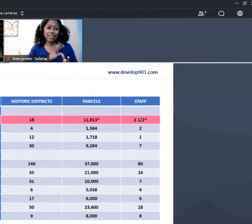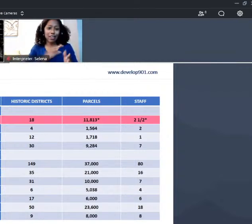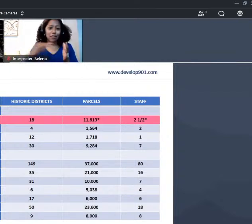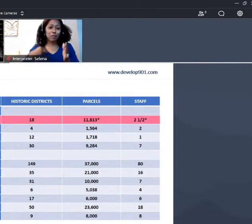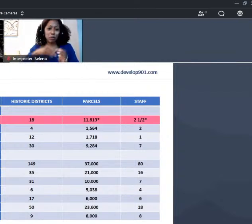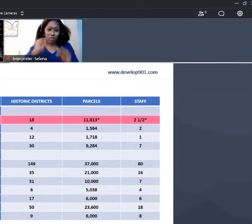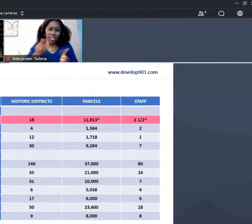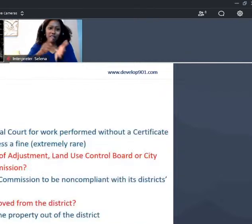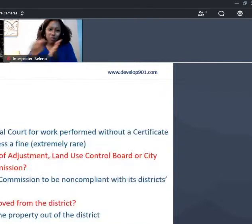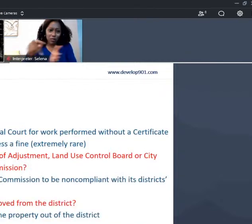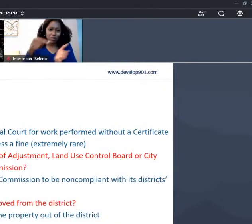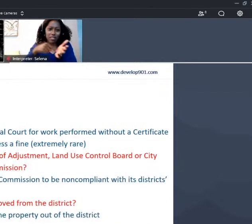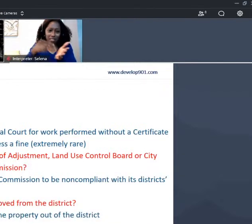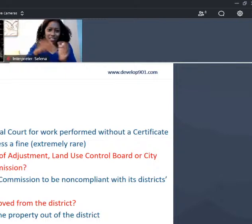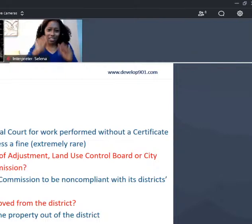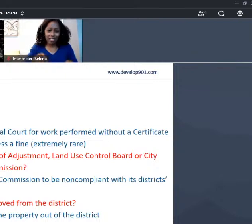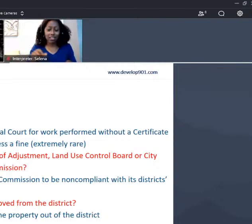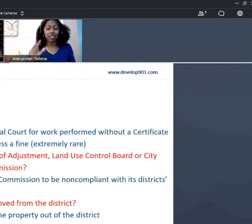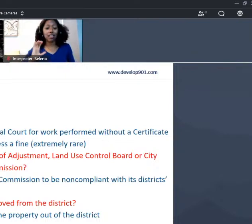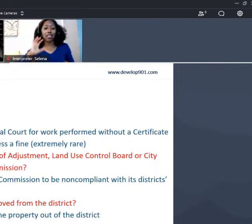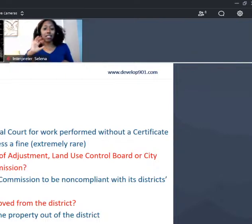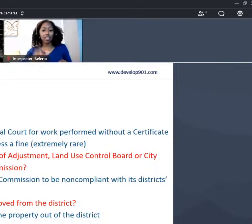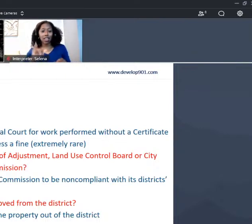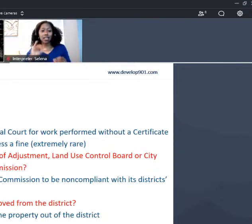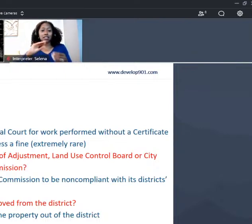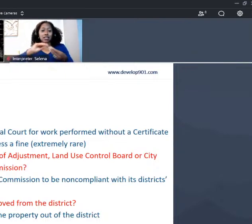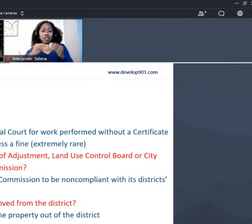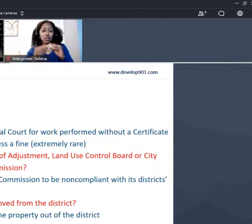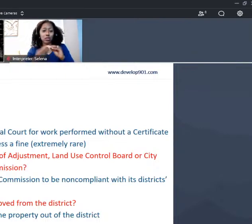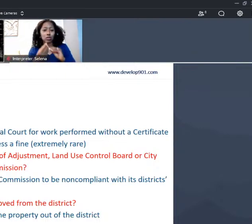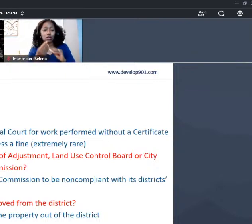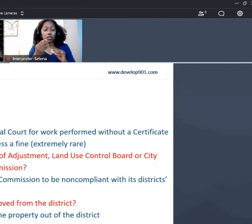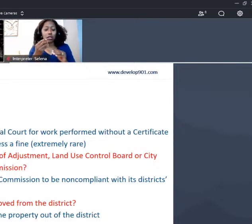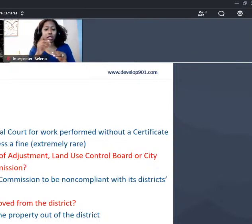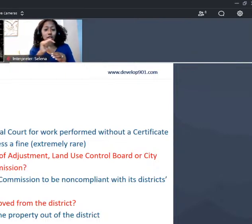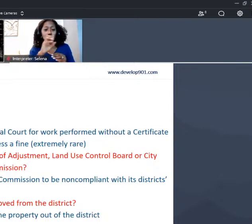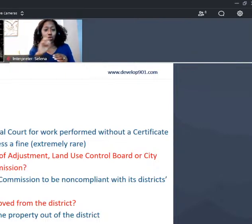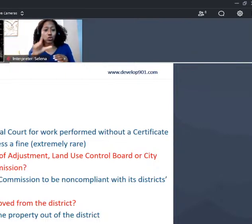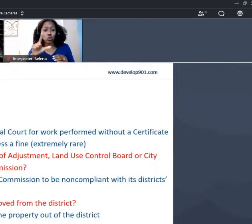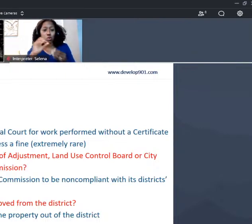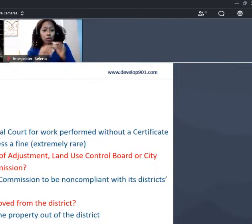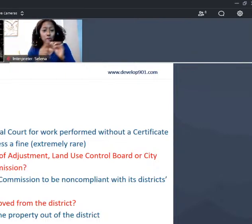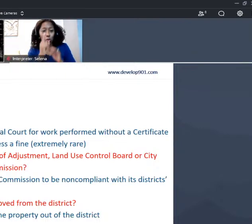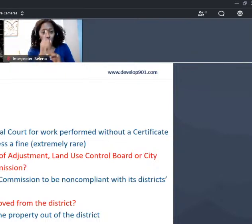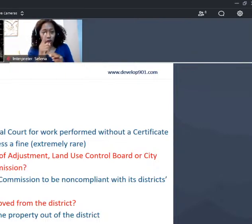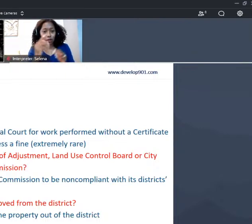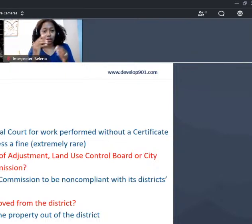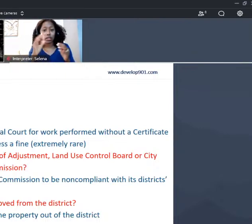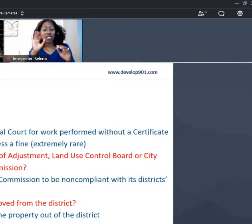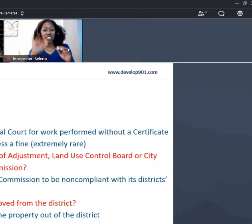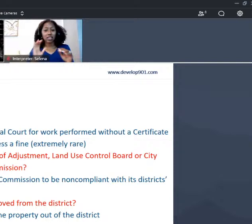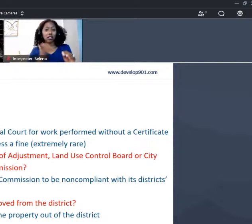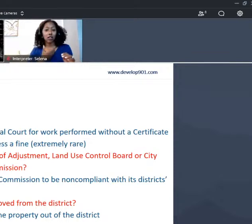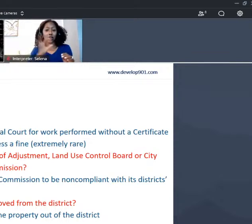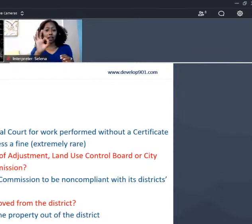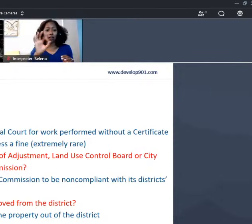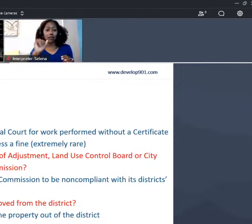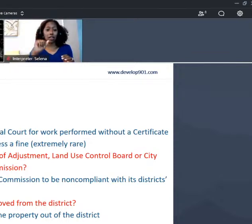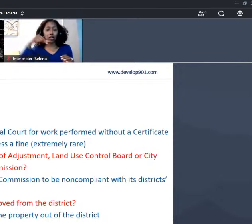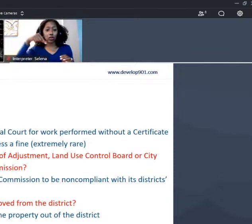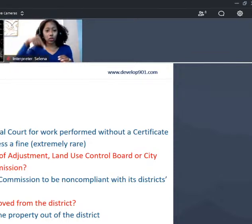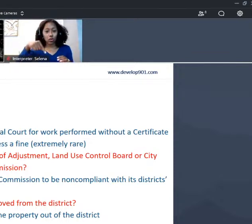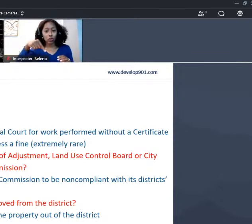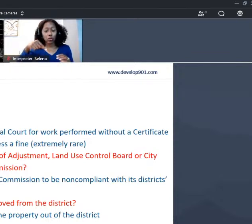slide. That's amelioration tool number 1. I will get to number 2 in a second. So here's our FAQs.